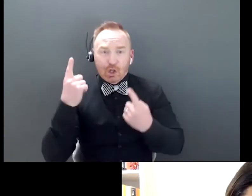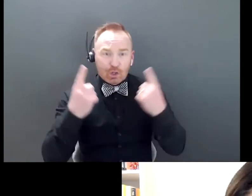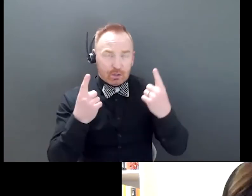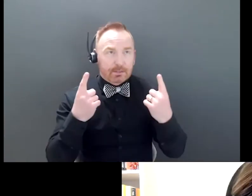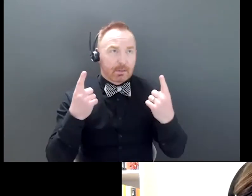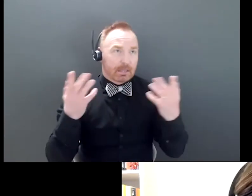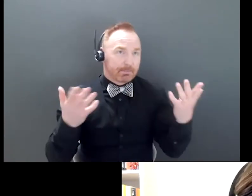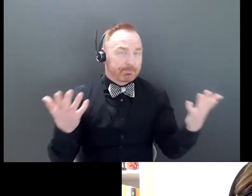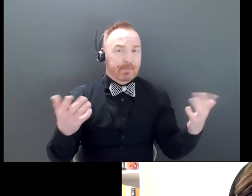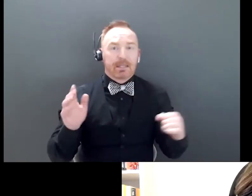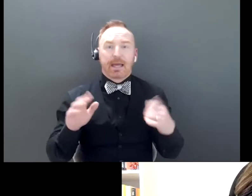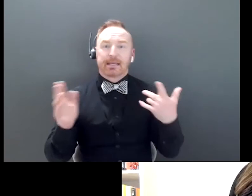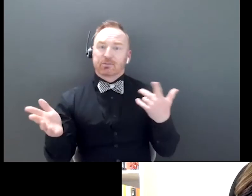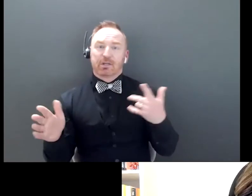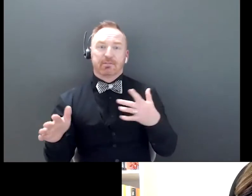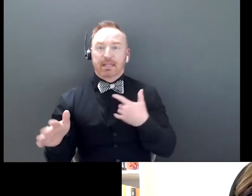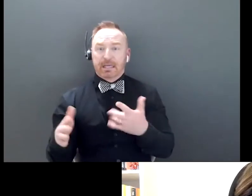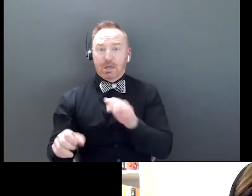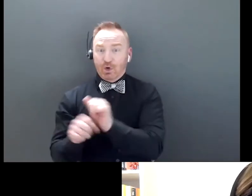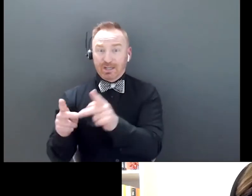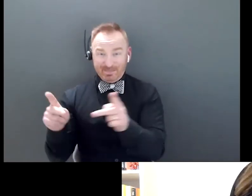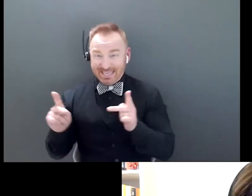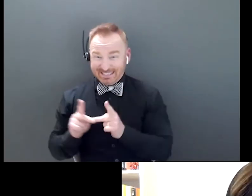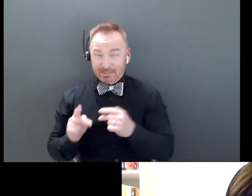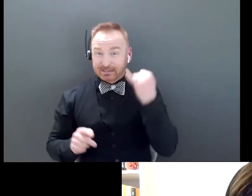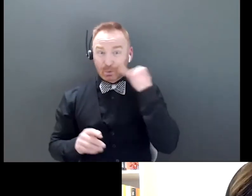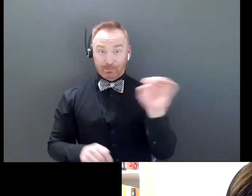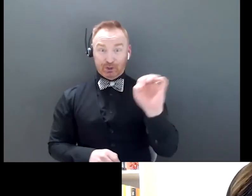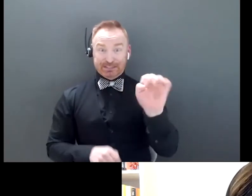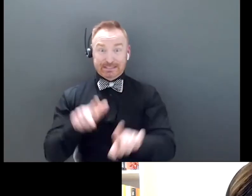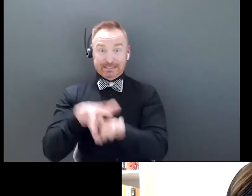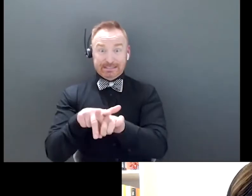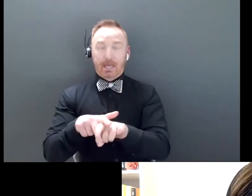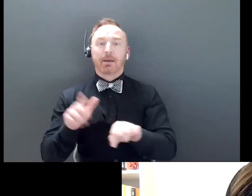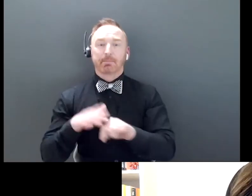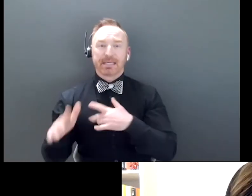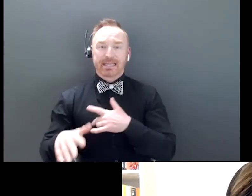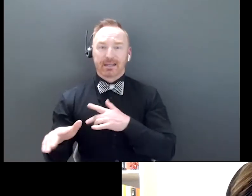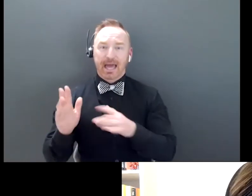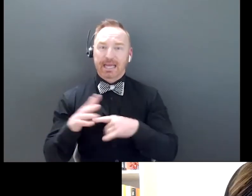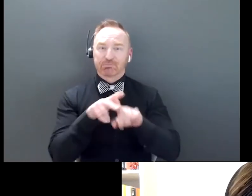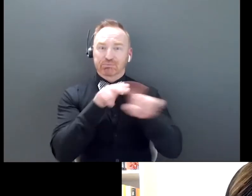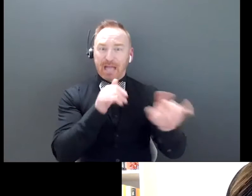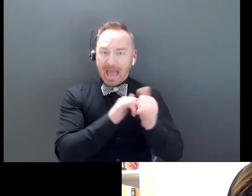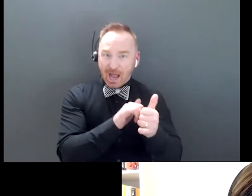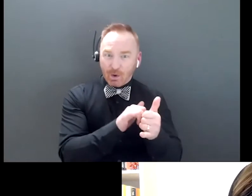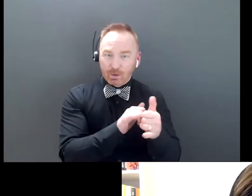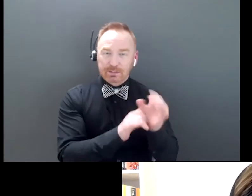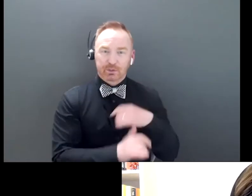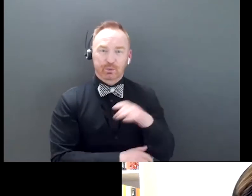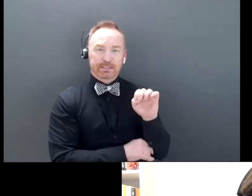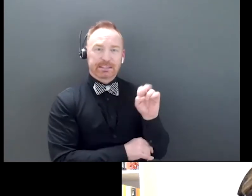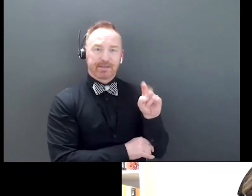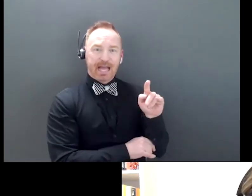say, evacuation procedures in the workplace, especially given climate change. So we're seeing some of that play